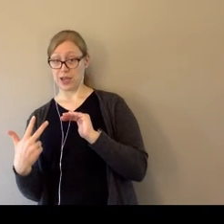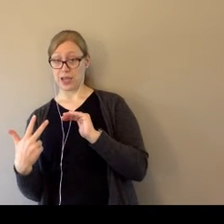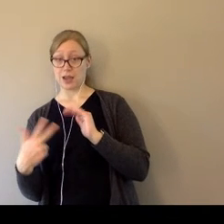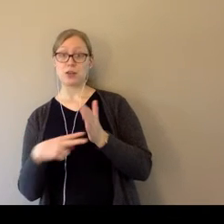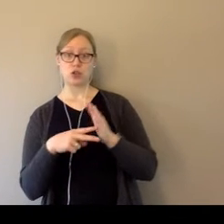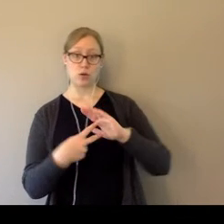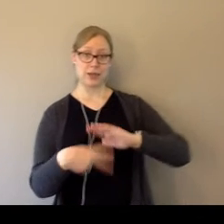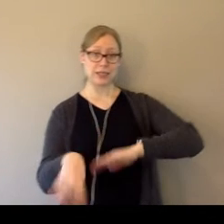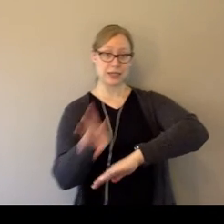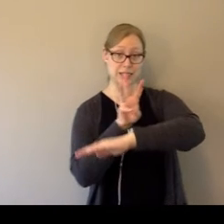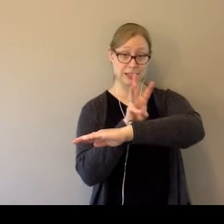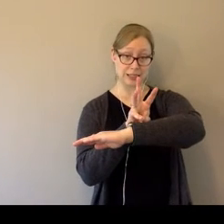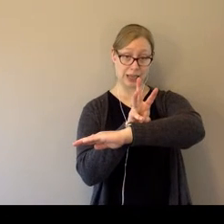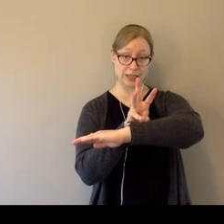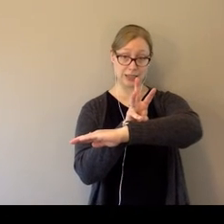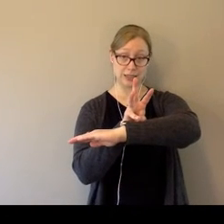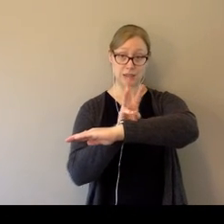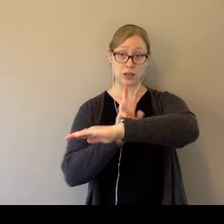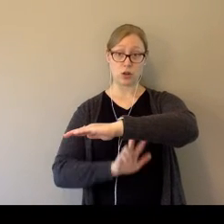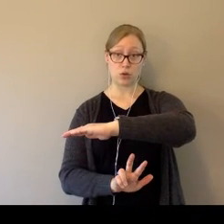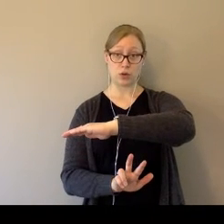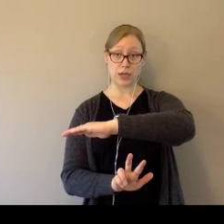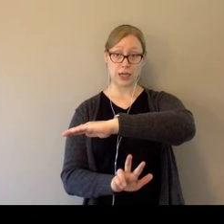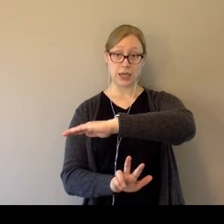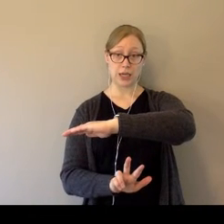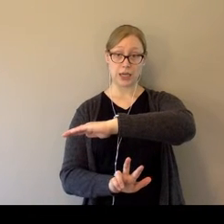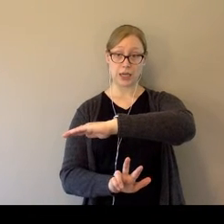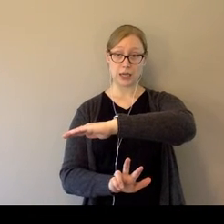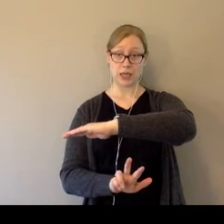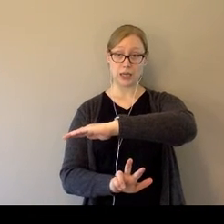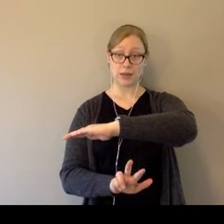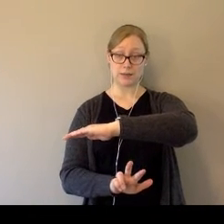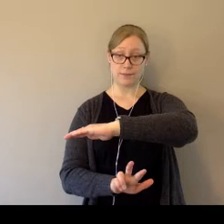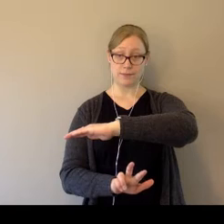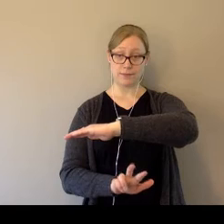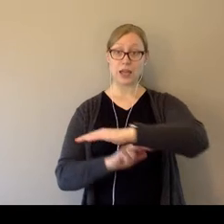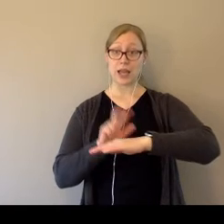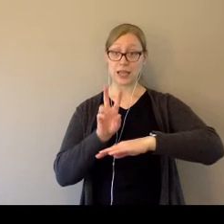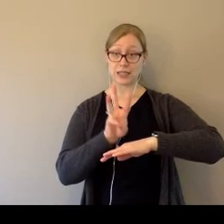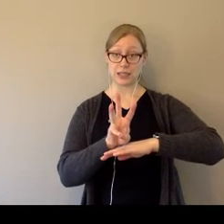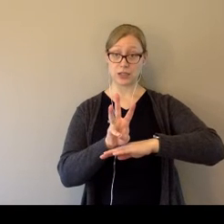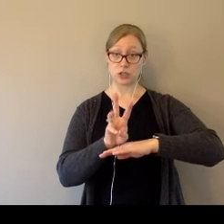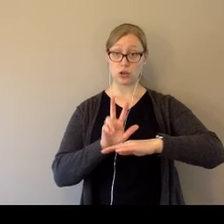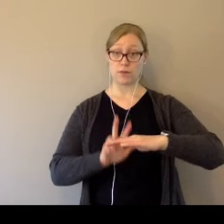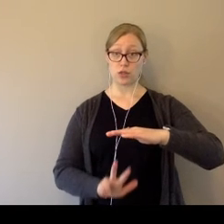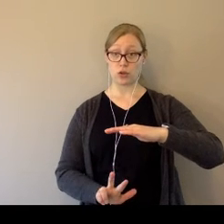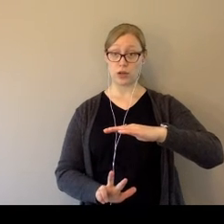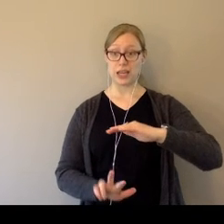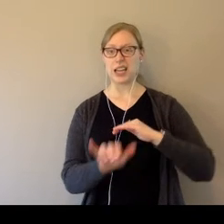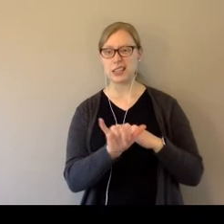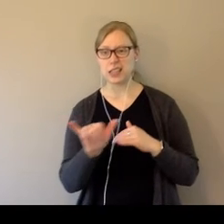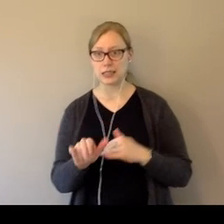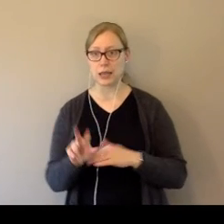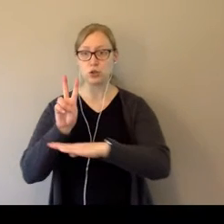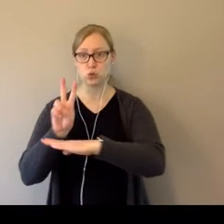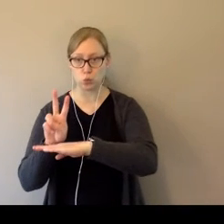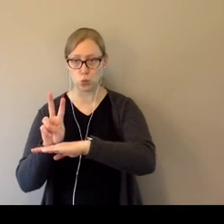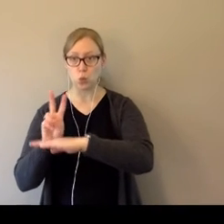to ABC, I'm going to have 6 over 3, which is 2 over 1.